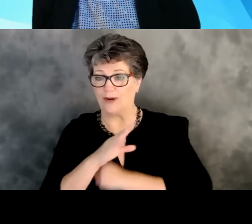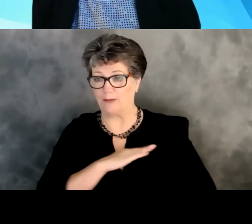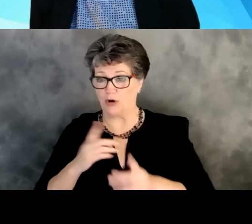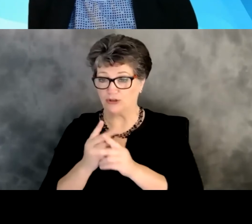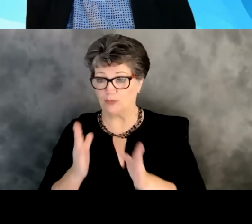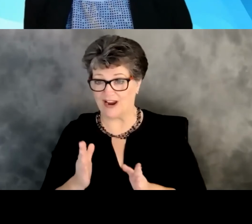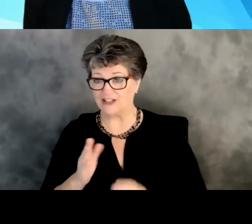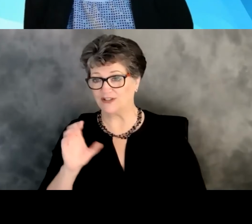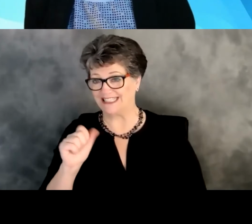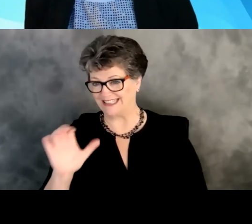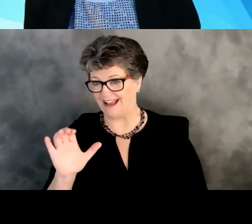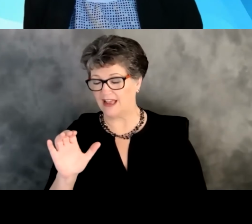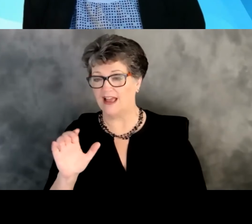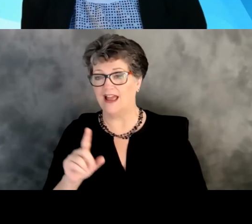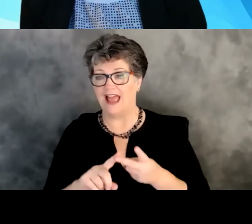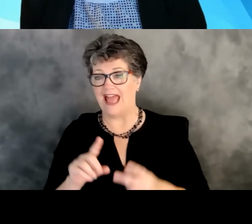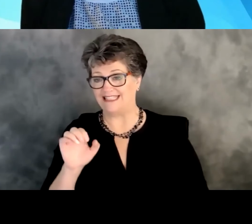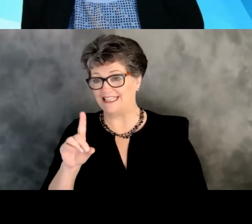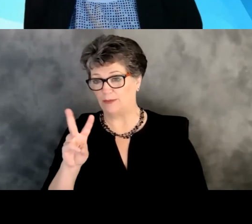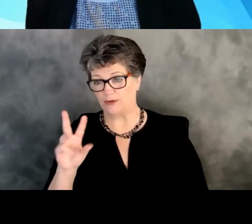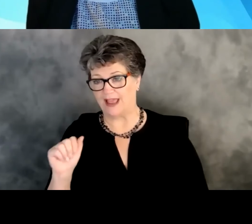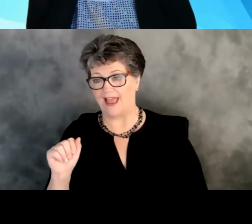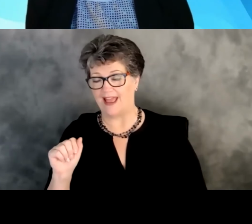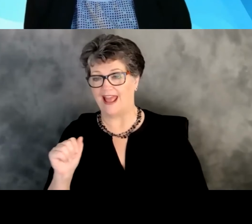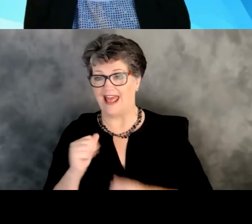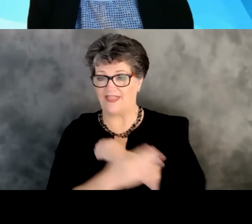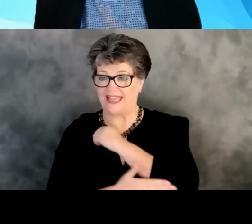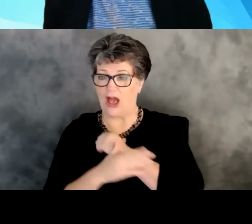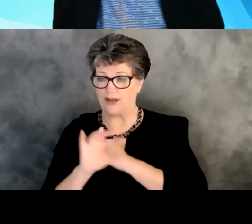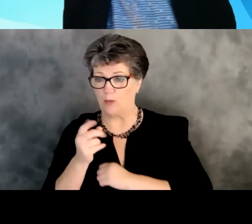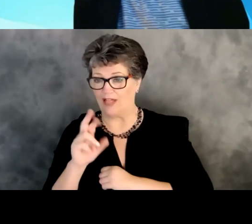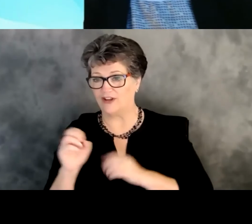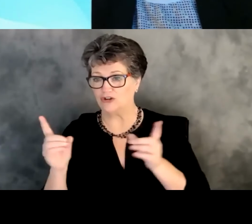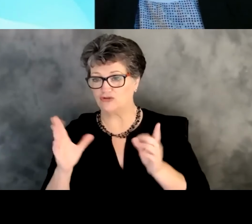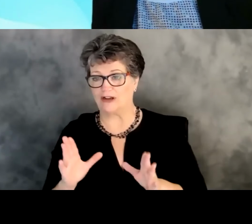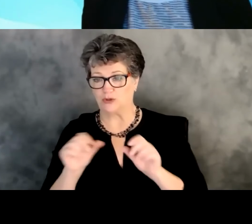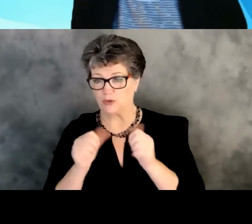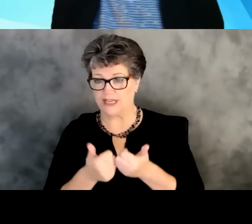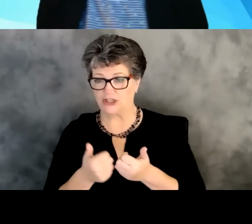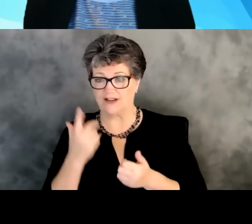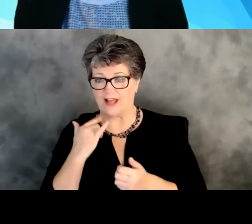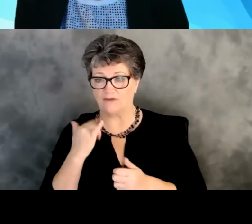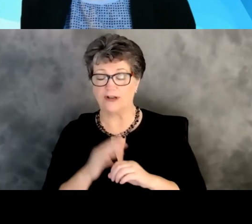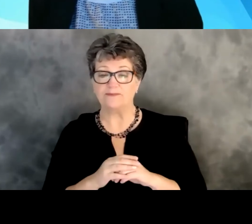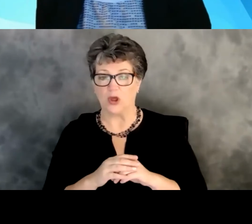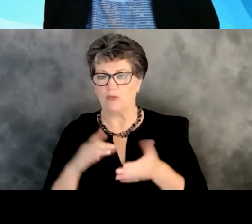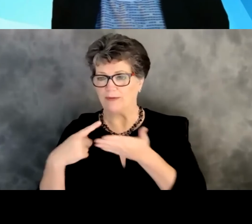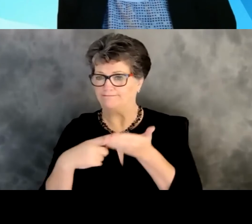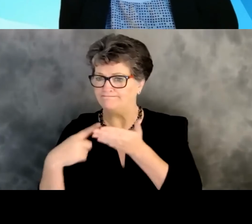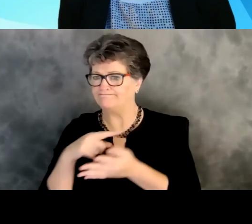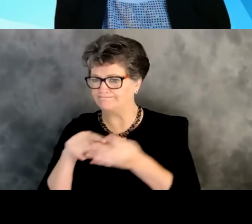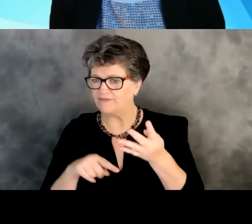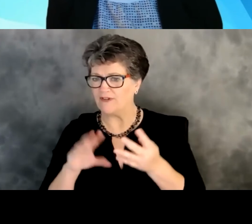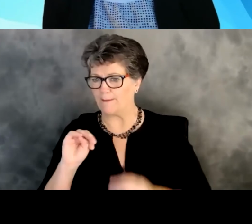Supervisors, so CSAC, and CWDA, the County Welfare Directors Association of California. We've been in conversation with them throughout the master